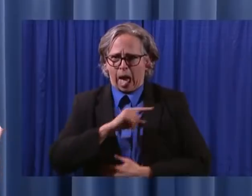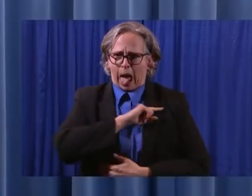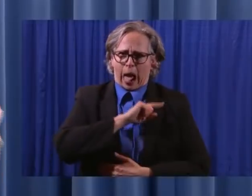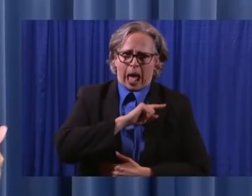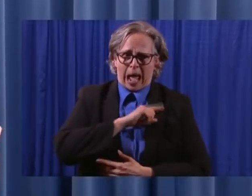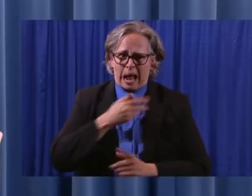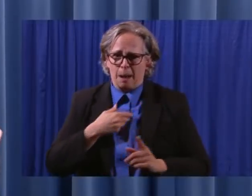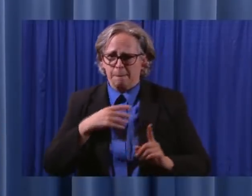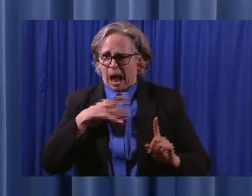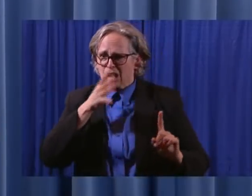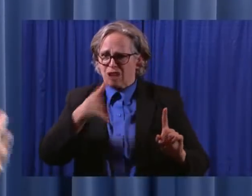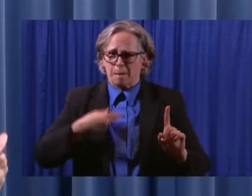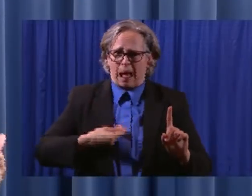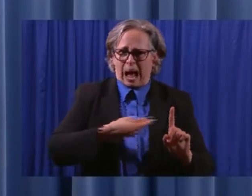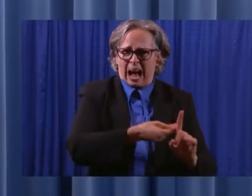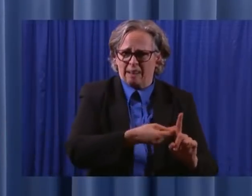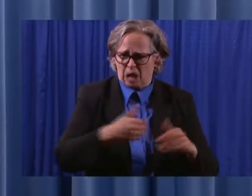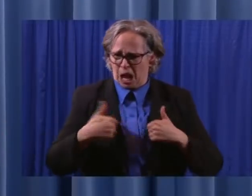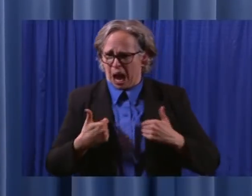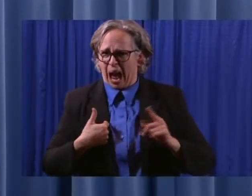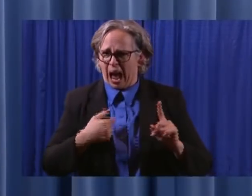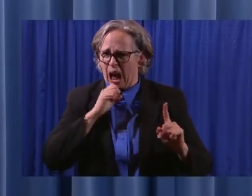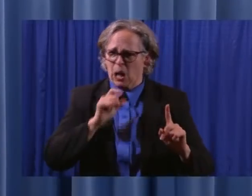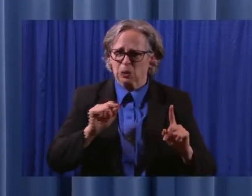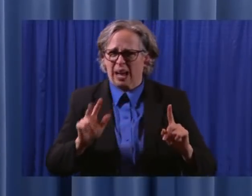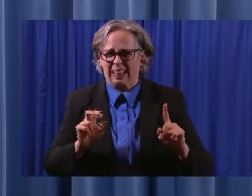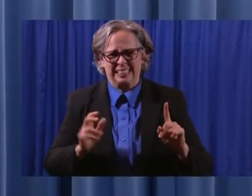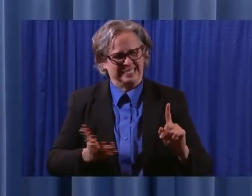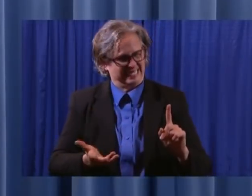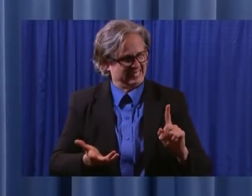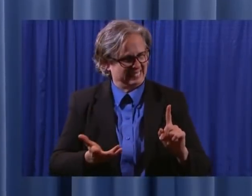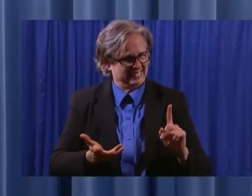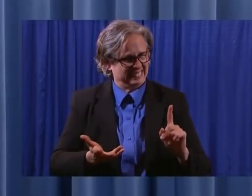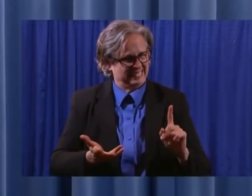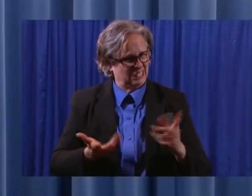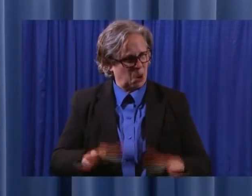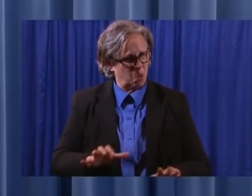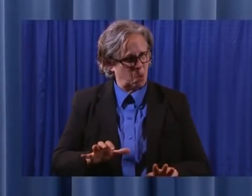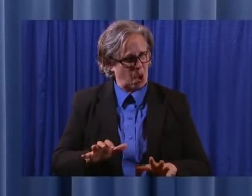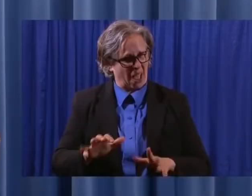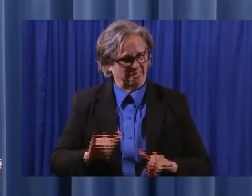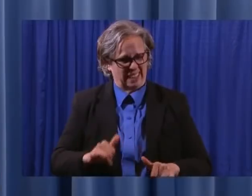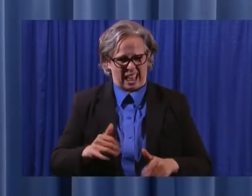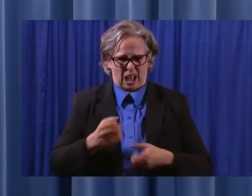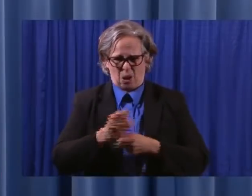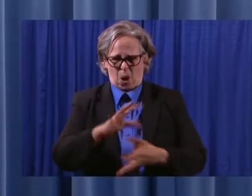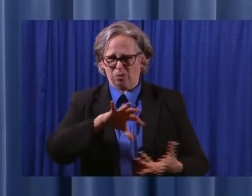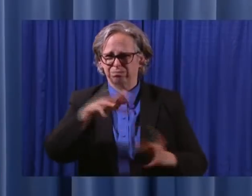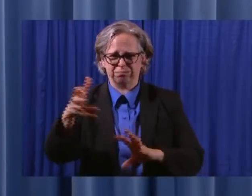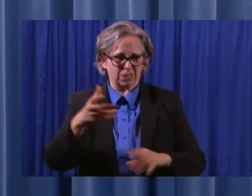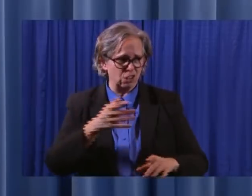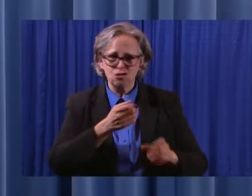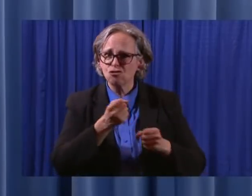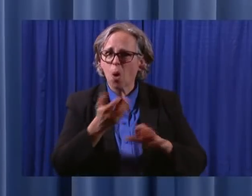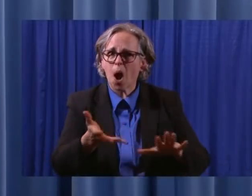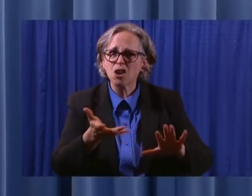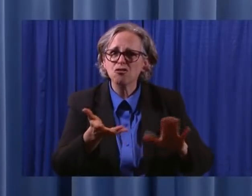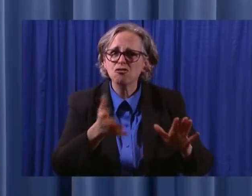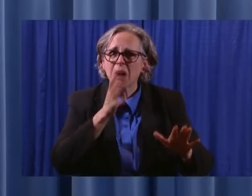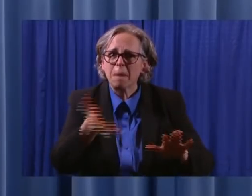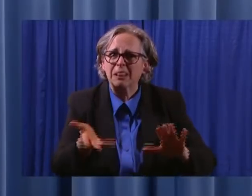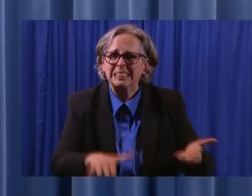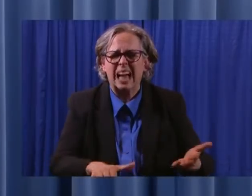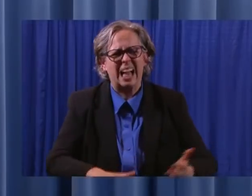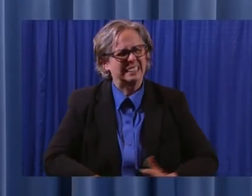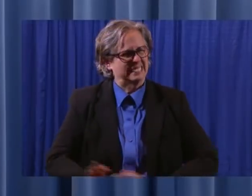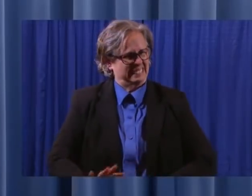we bring to the table inadvertently causing someone's death or causing someone to have to be in the ICU unit. So we know